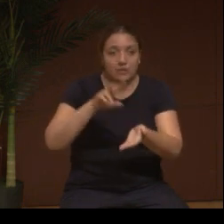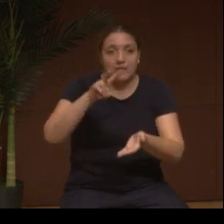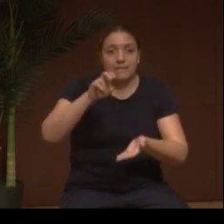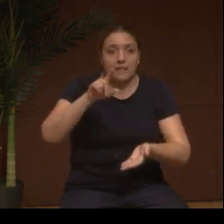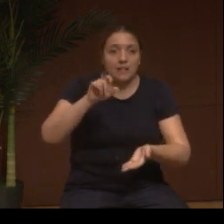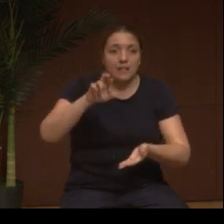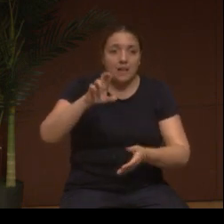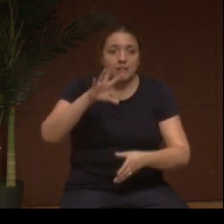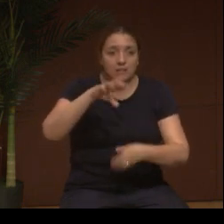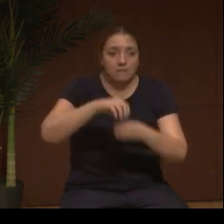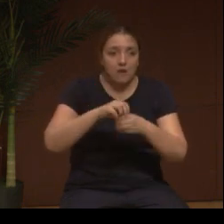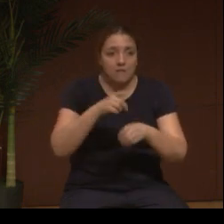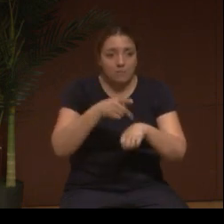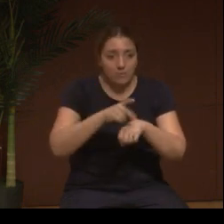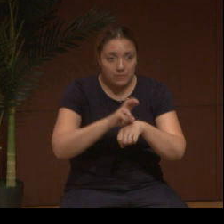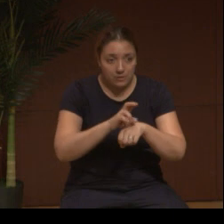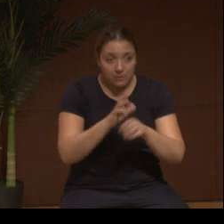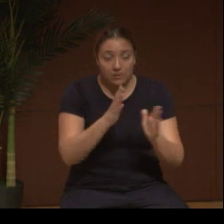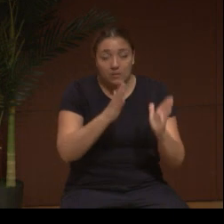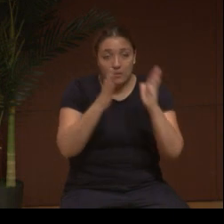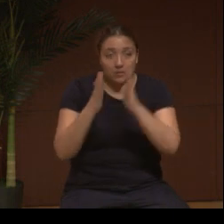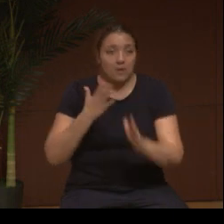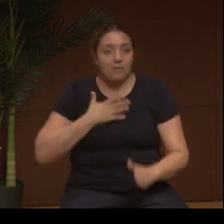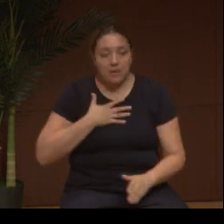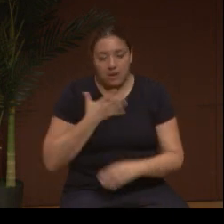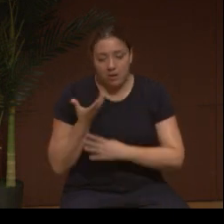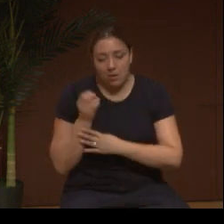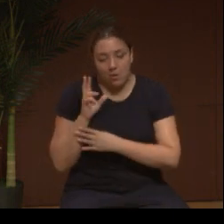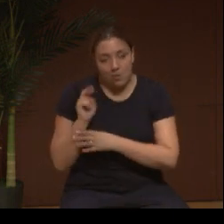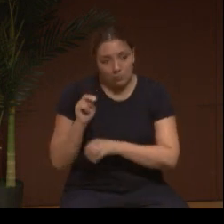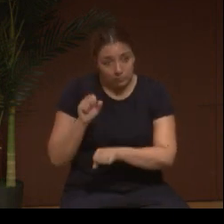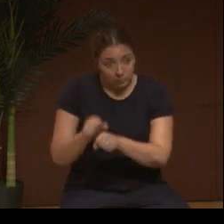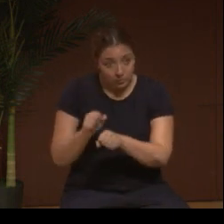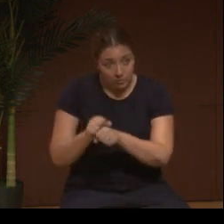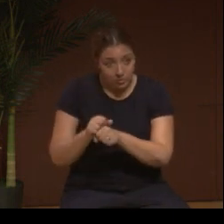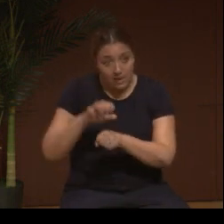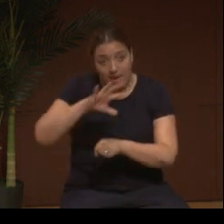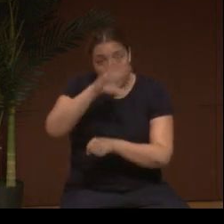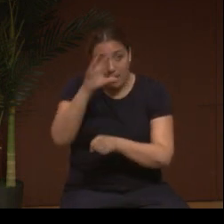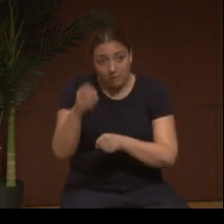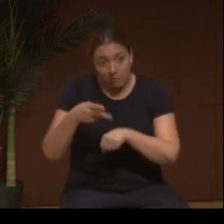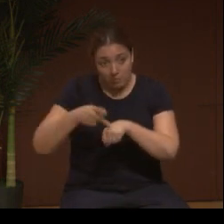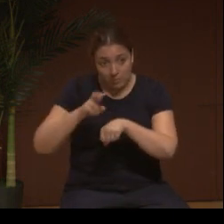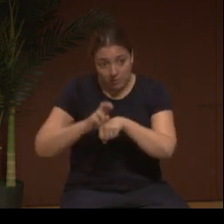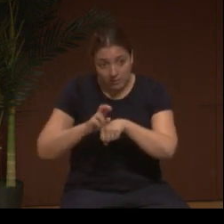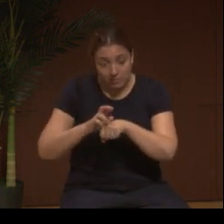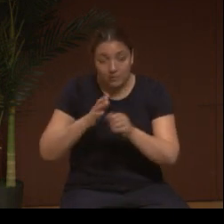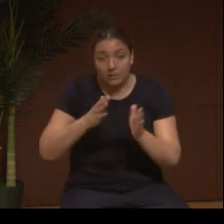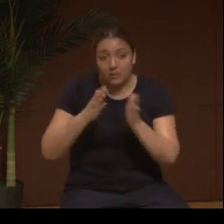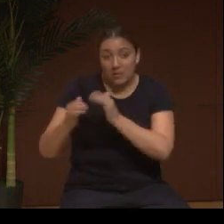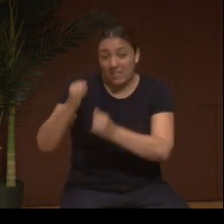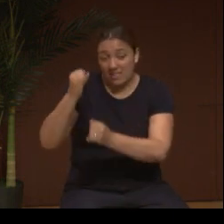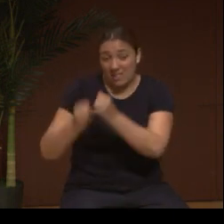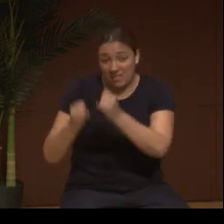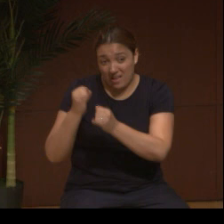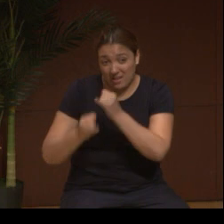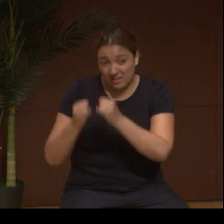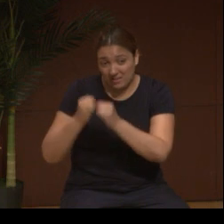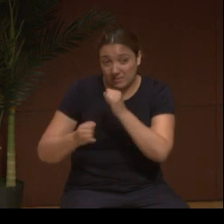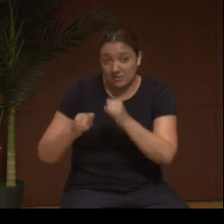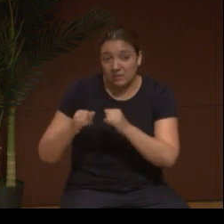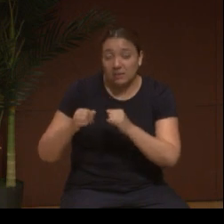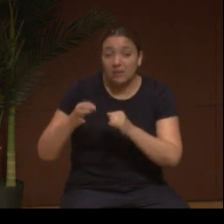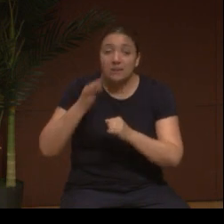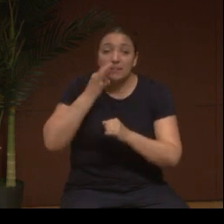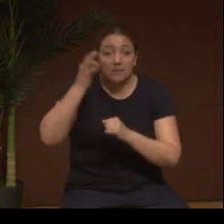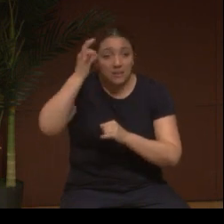The next column is my own work, Afro-Puerto Ricans. Second to last would be data from Cuba, and the very last column is from